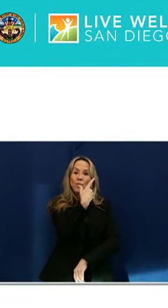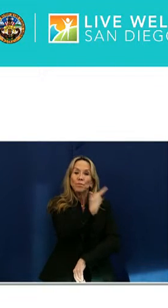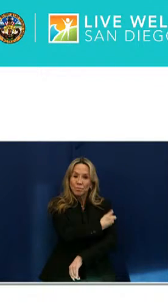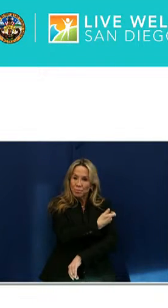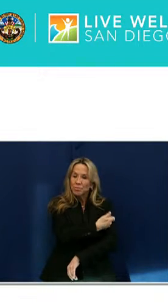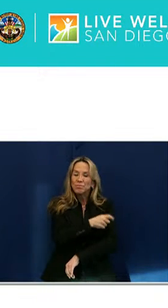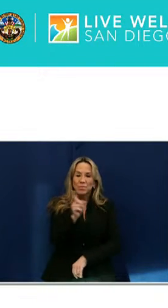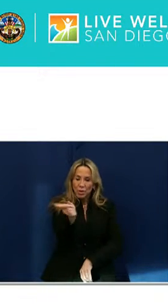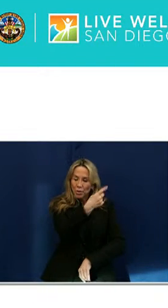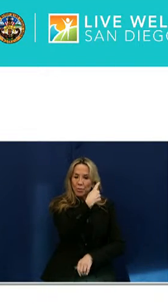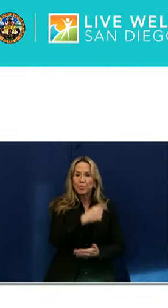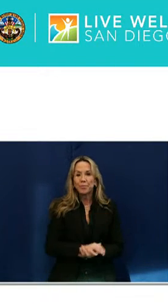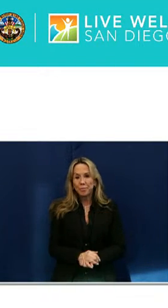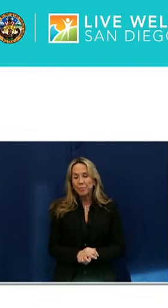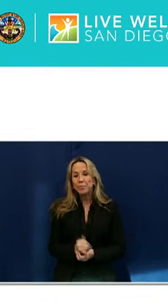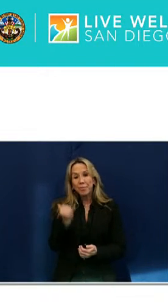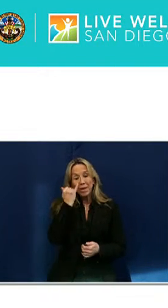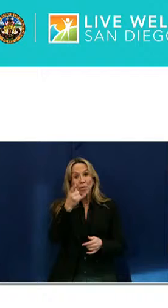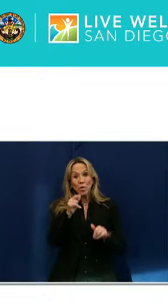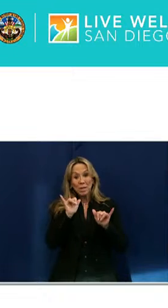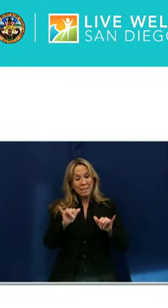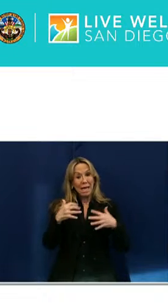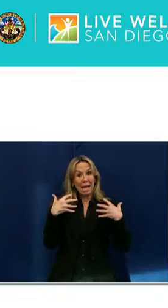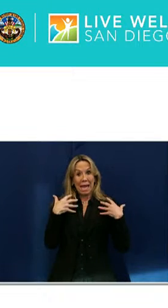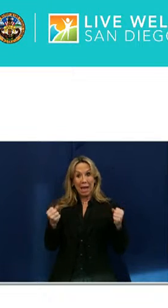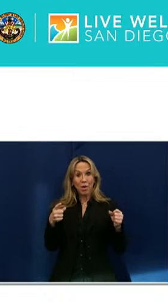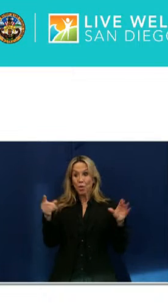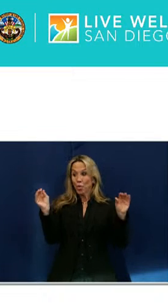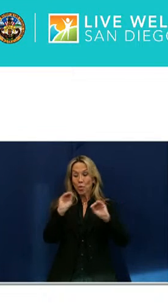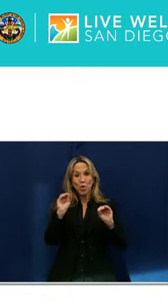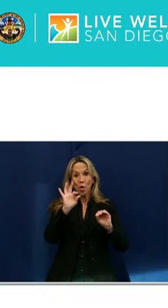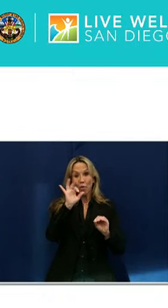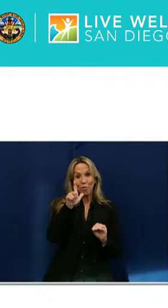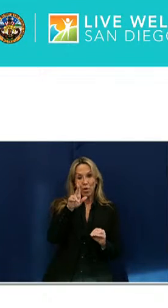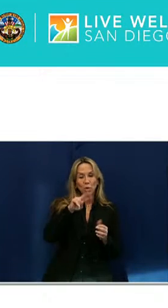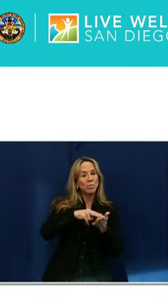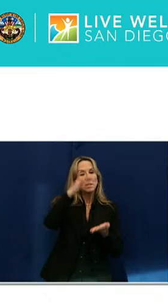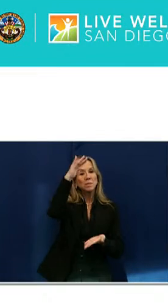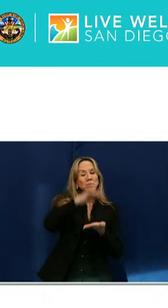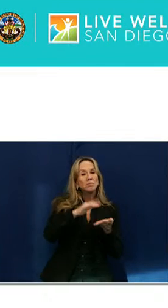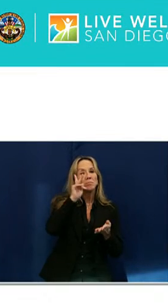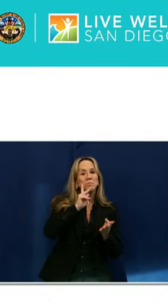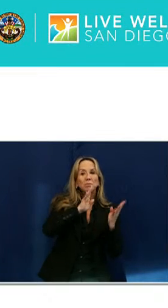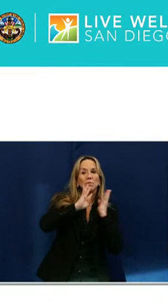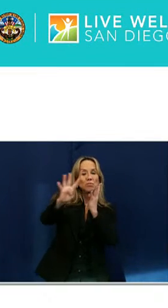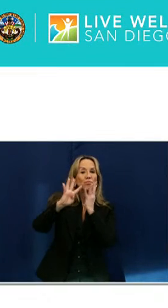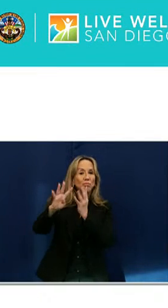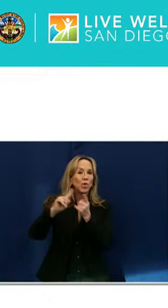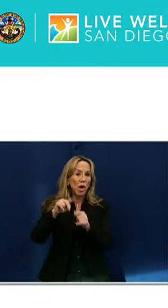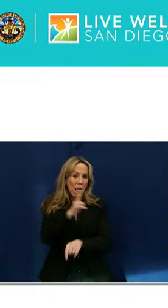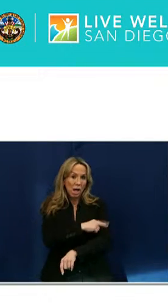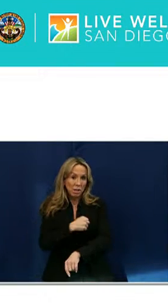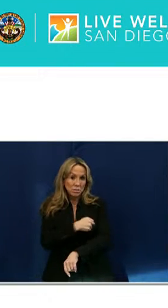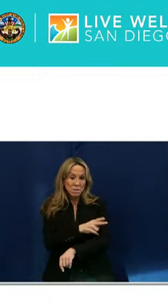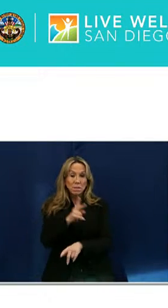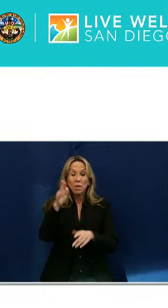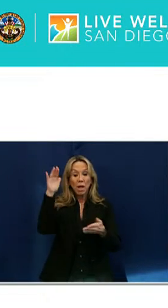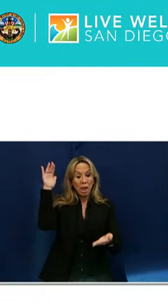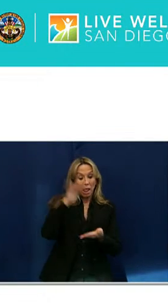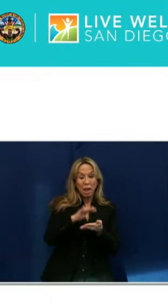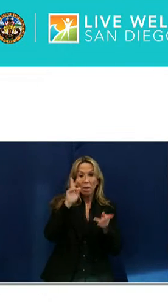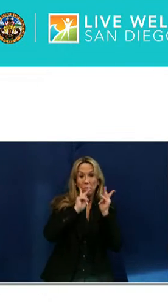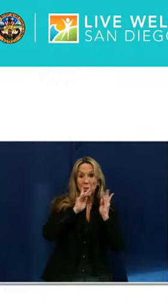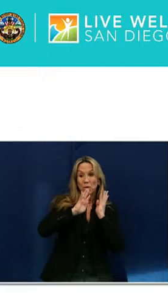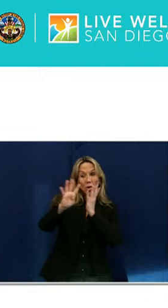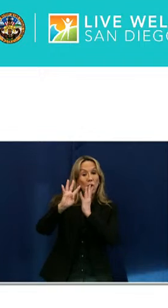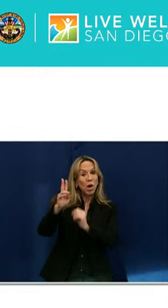people stay healthy in that regard and are not going to the hospital if they need to be hospitalized, that saves